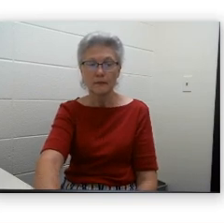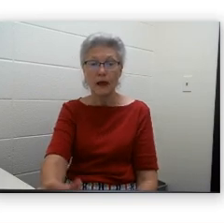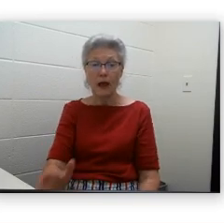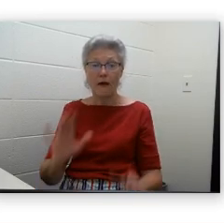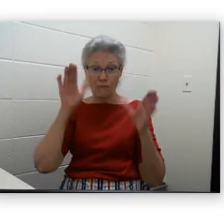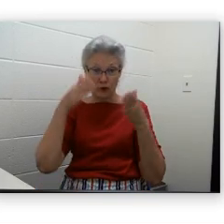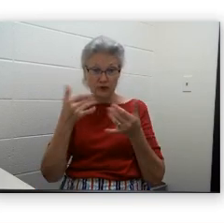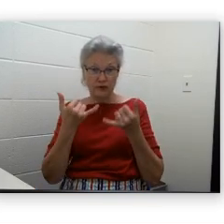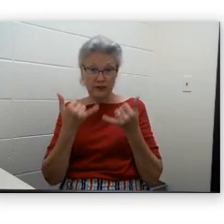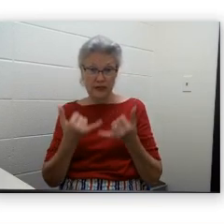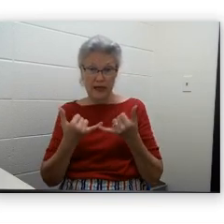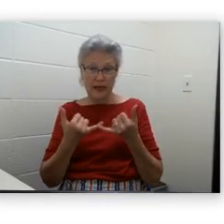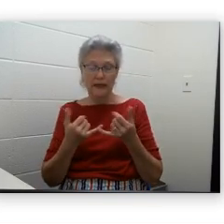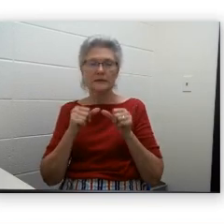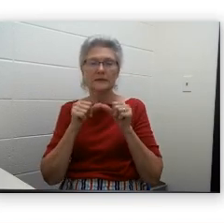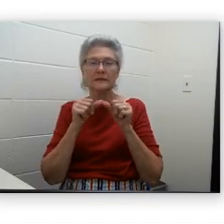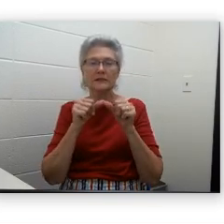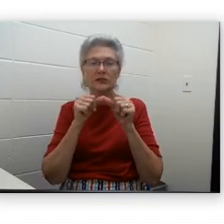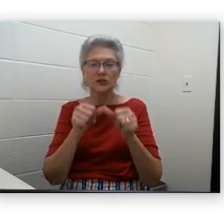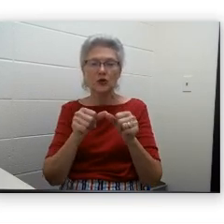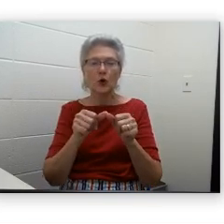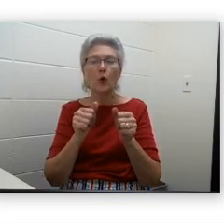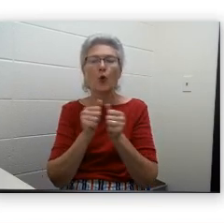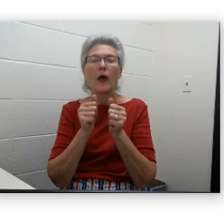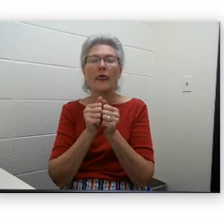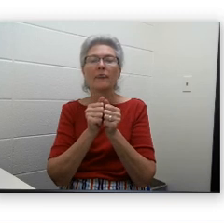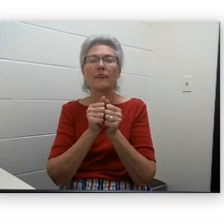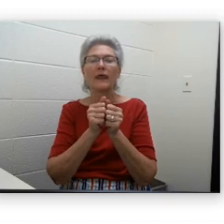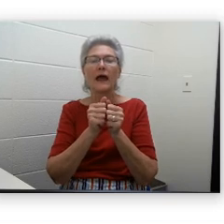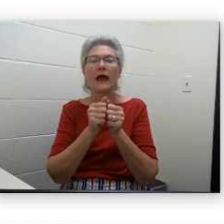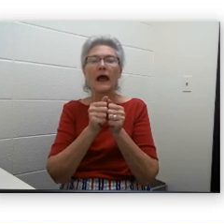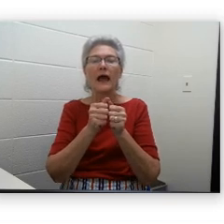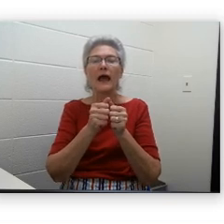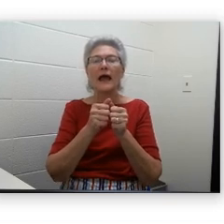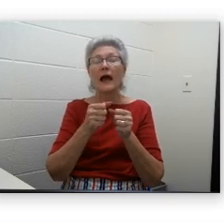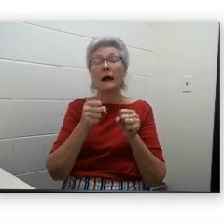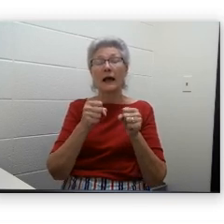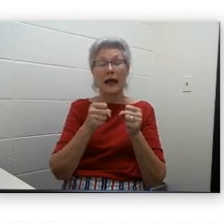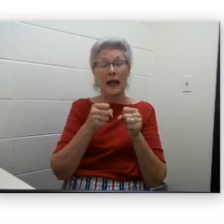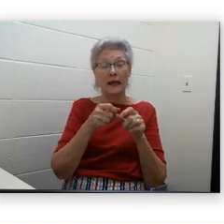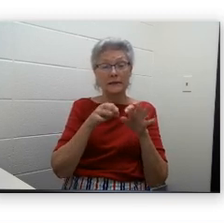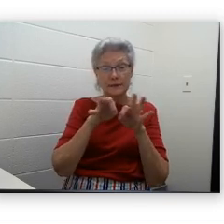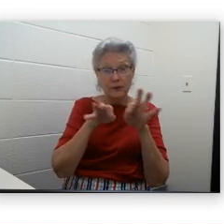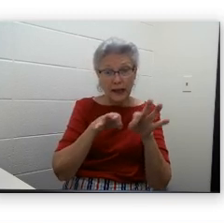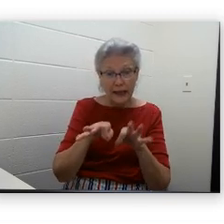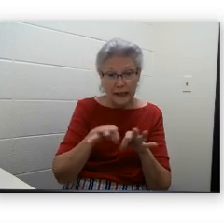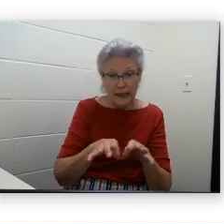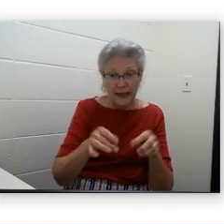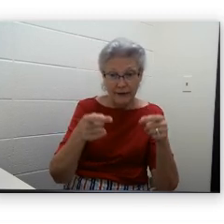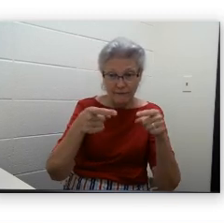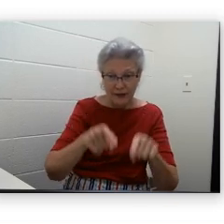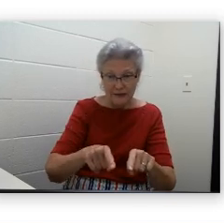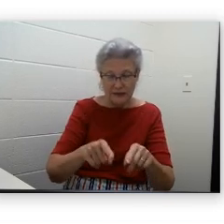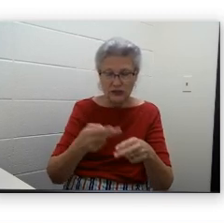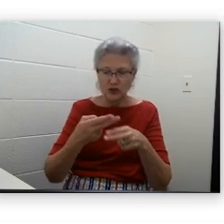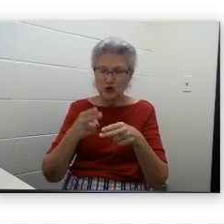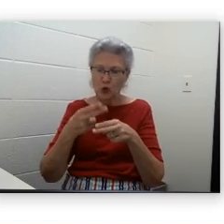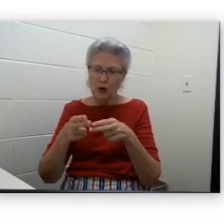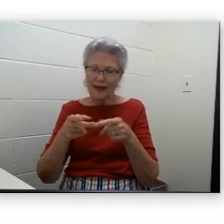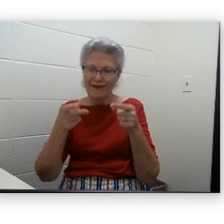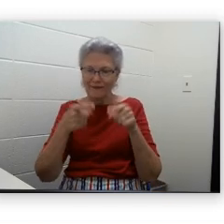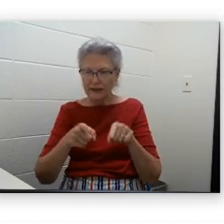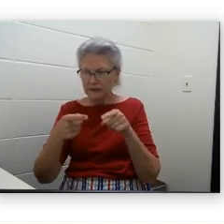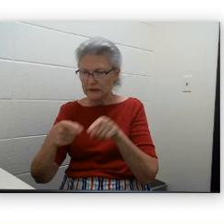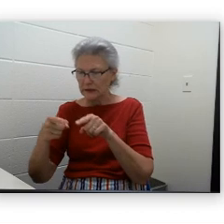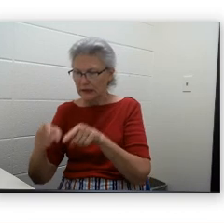Our focus for today is to continue with elaborated events and short sequence of events, and including details